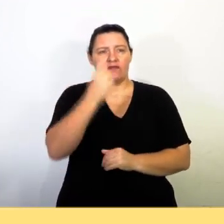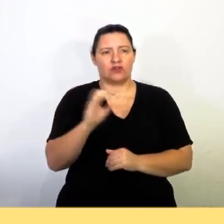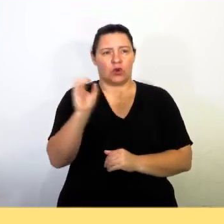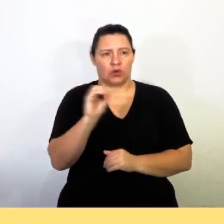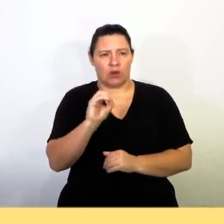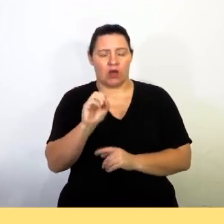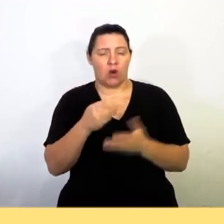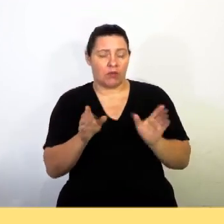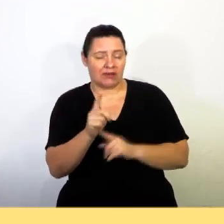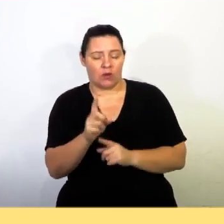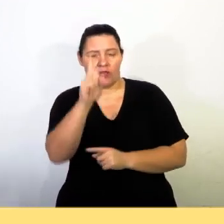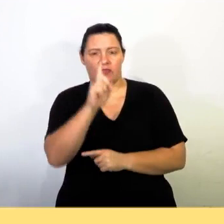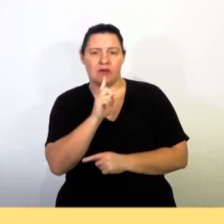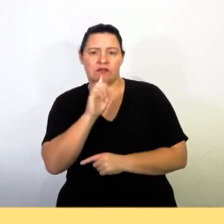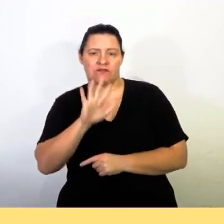of October is